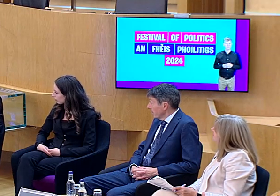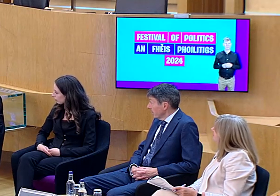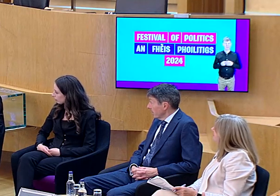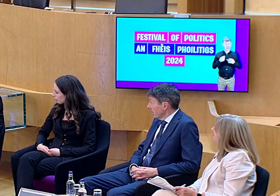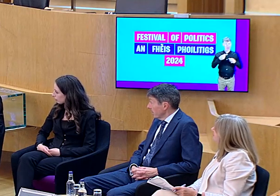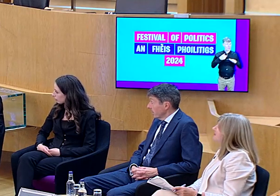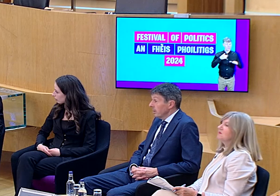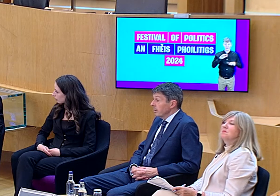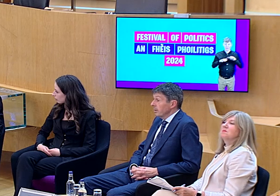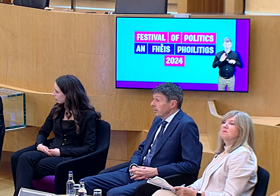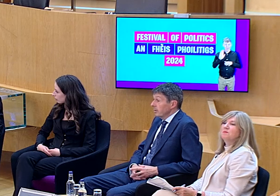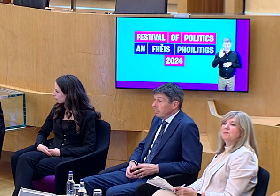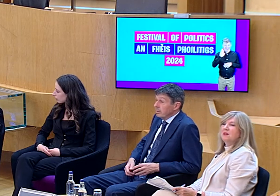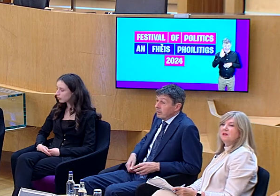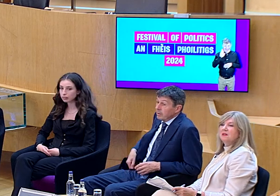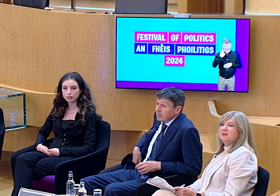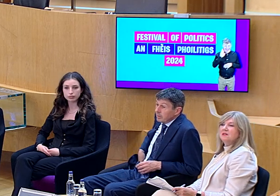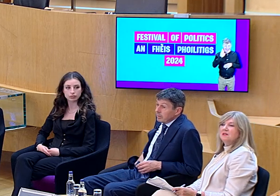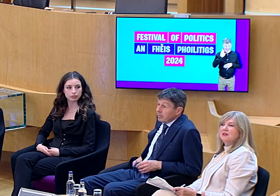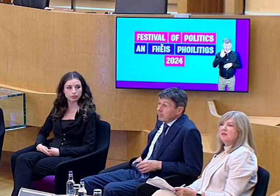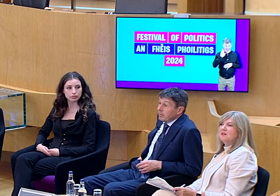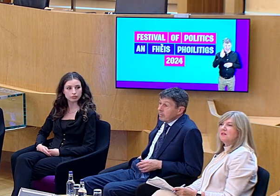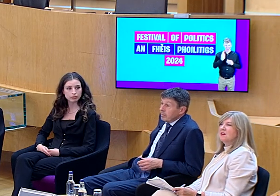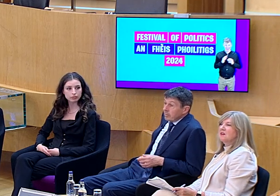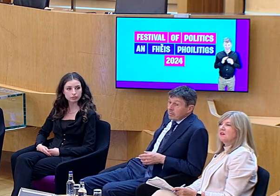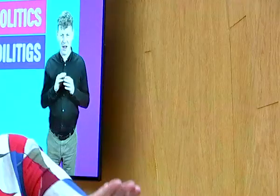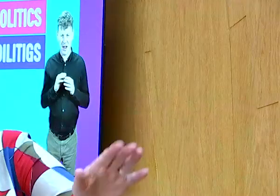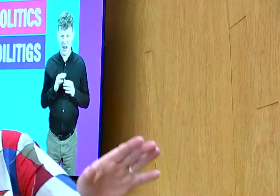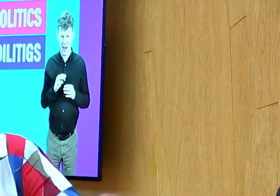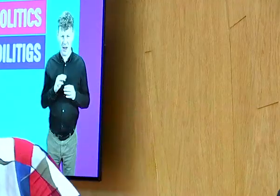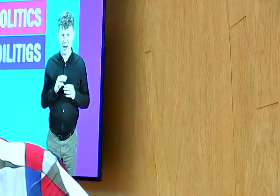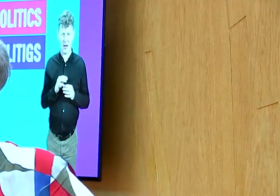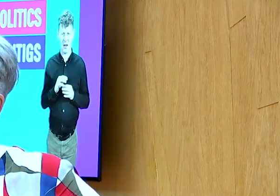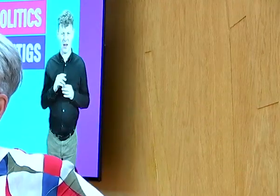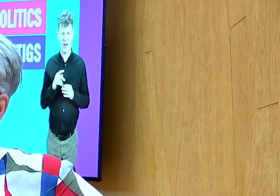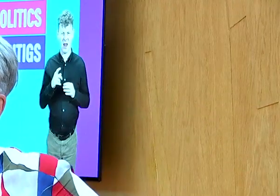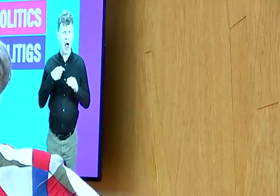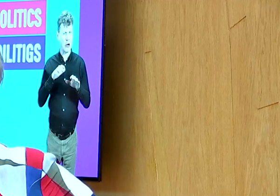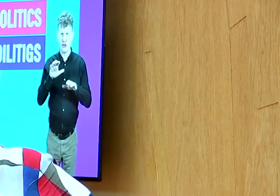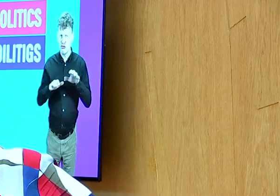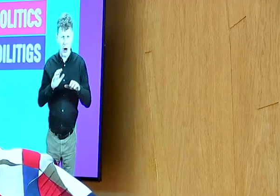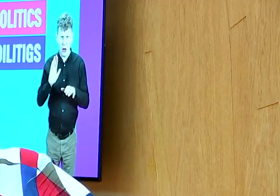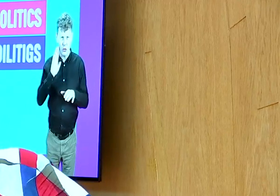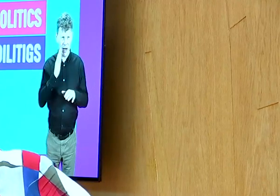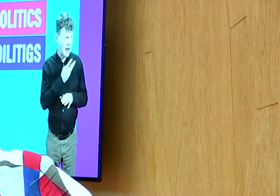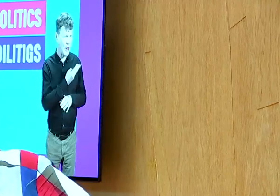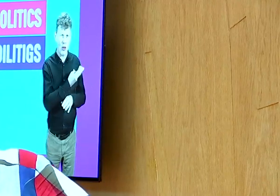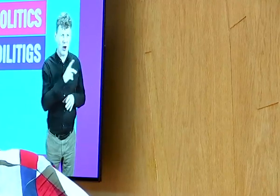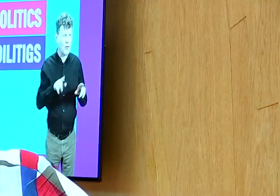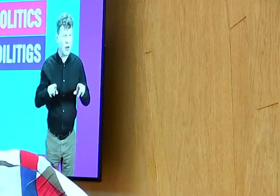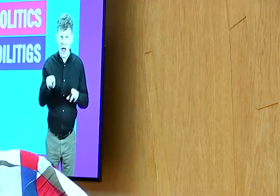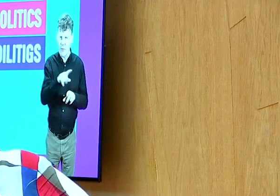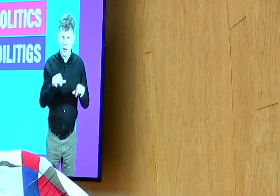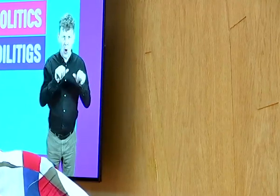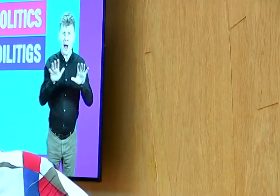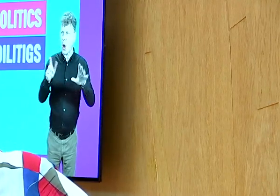so can we check that everybody out there can hear? I heard Jack, but I struggle to hear the three of you. Okay, everybody can, okay? Can I just check just me? You